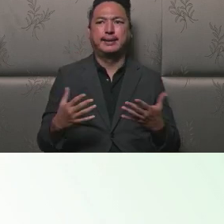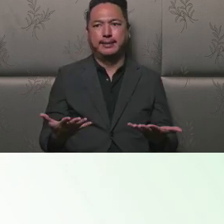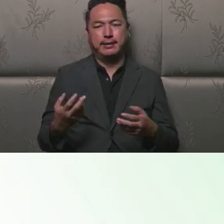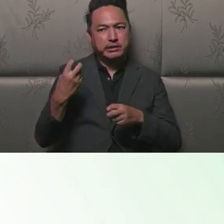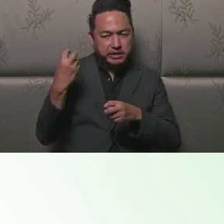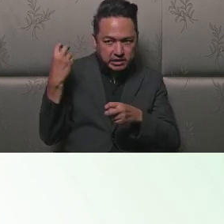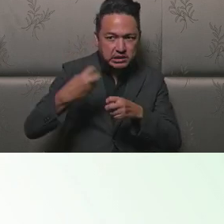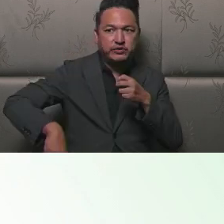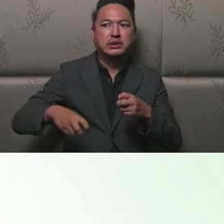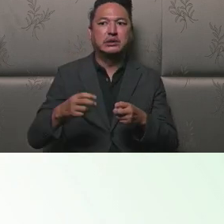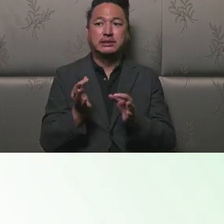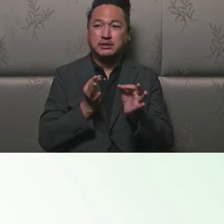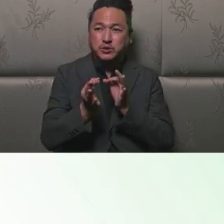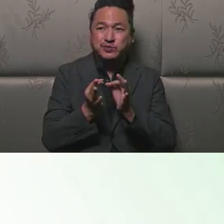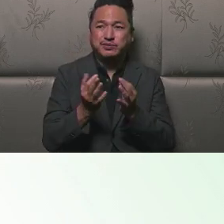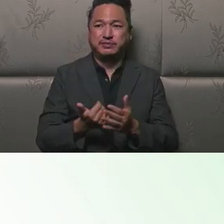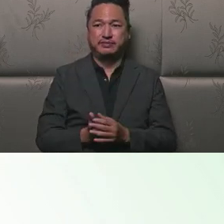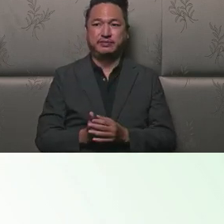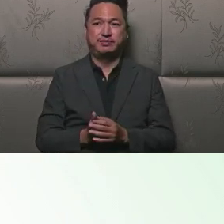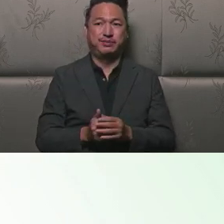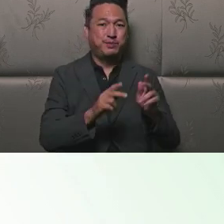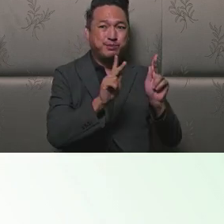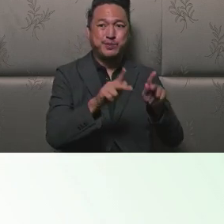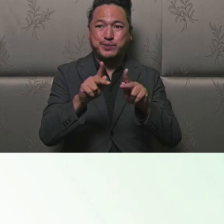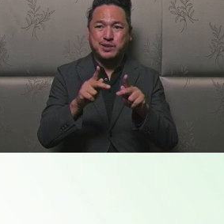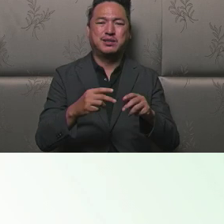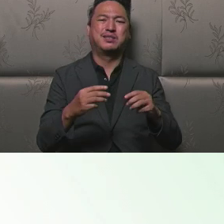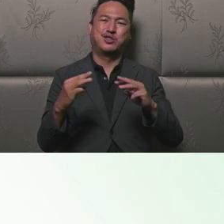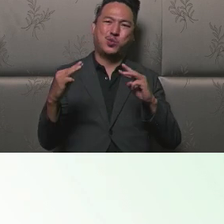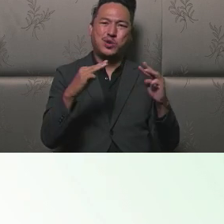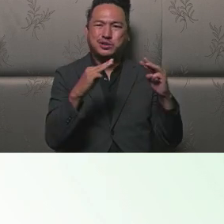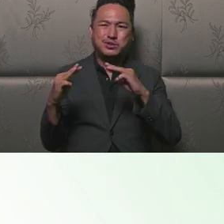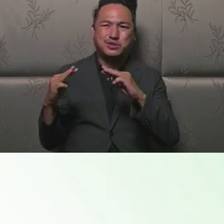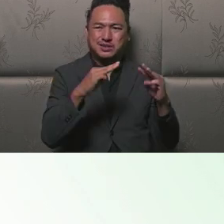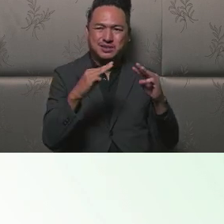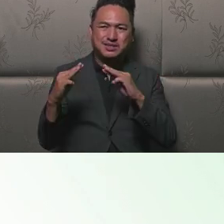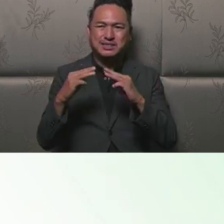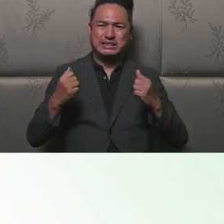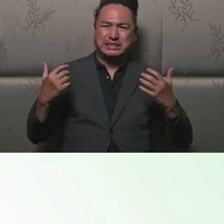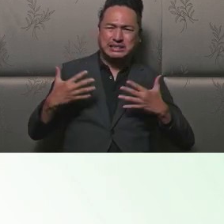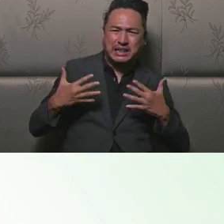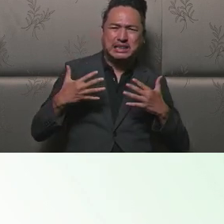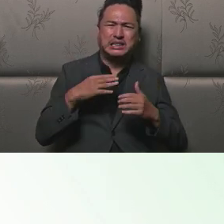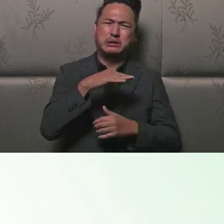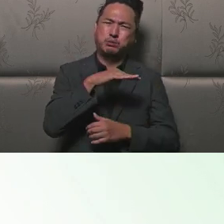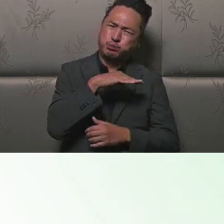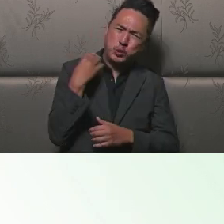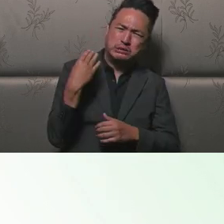their country because of fear of persecution or war in their country. We are talking